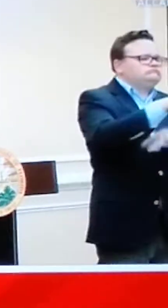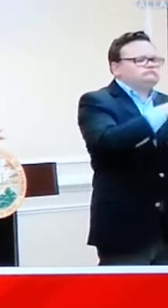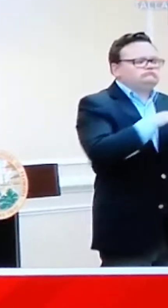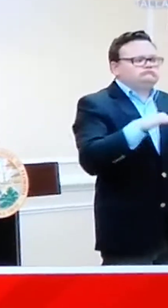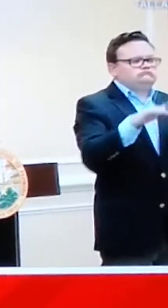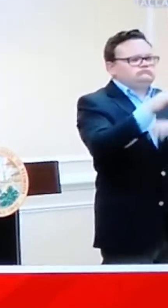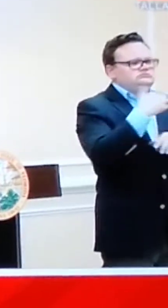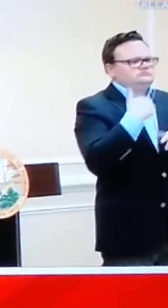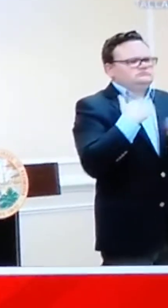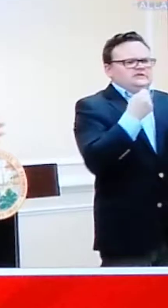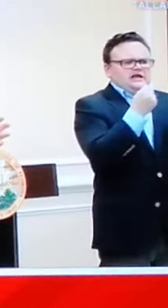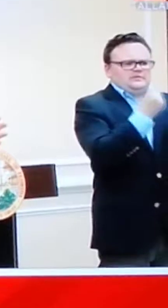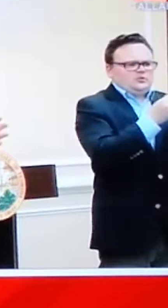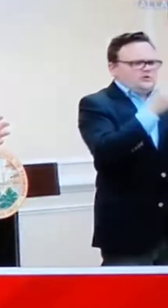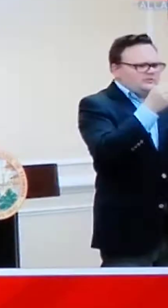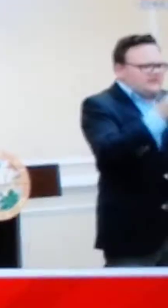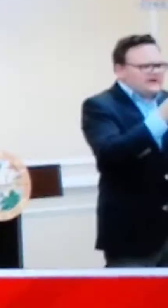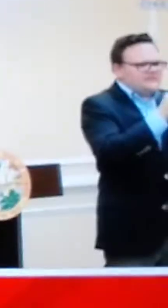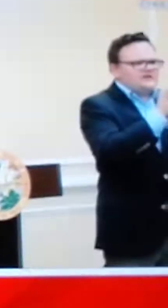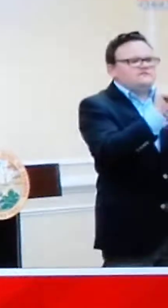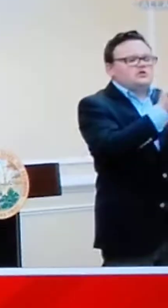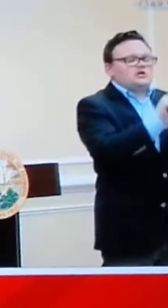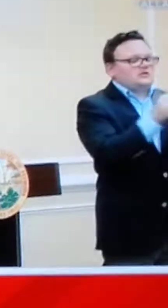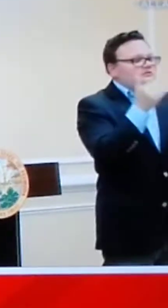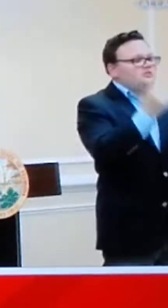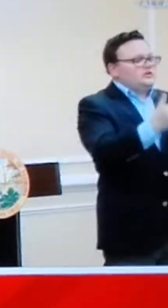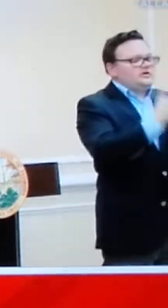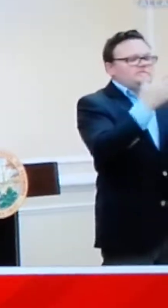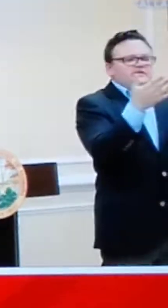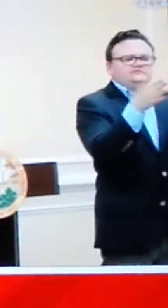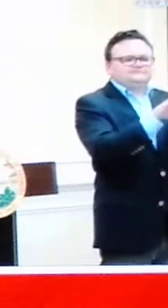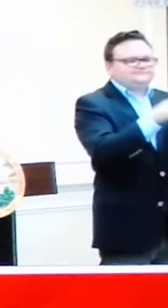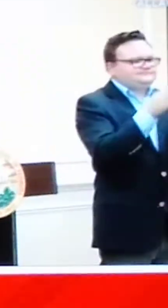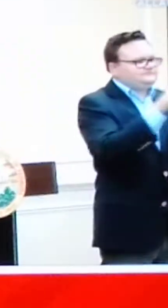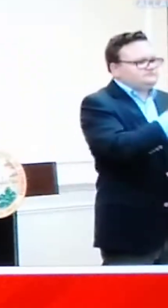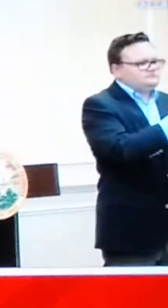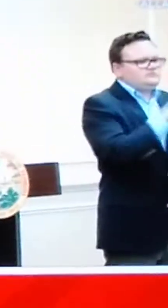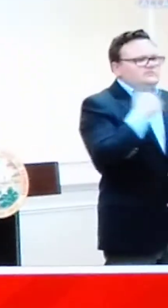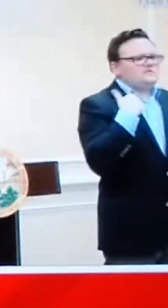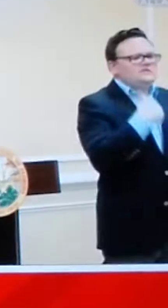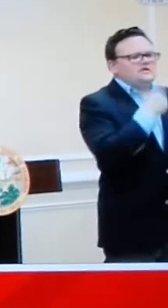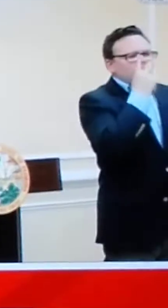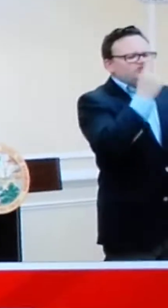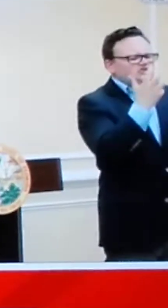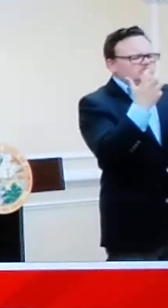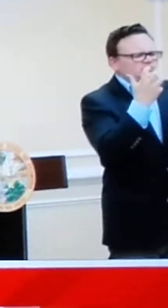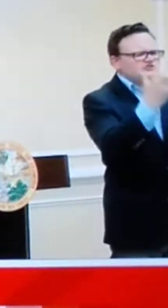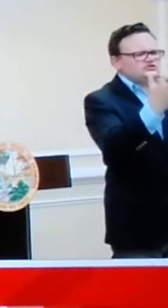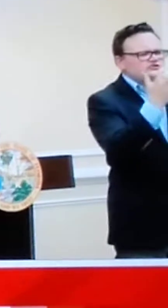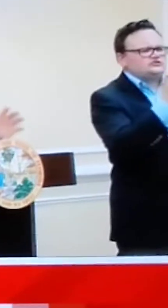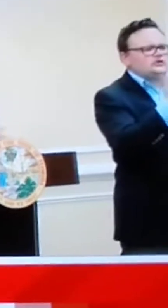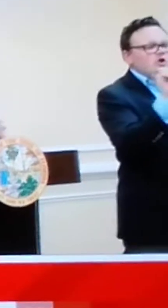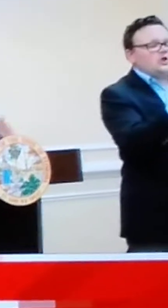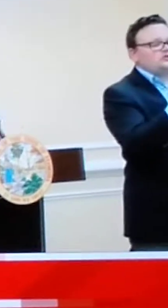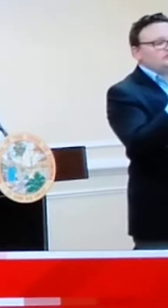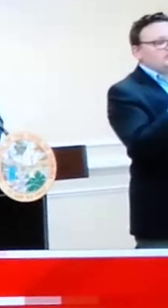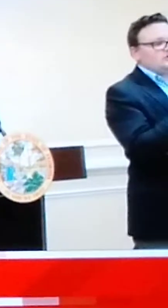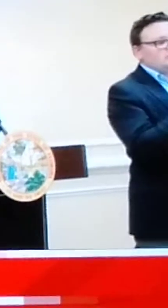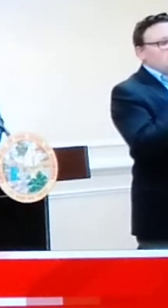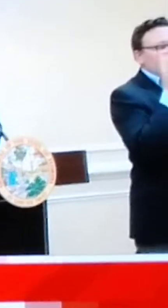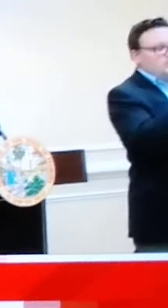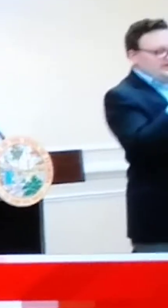their closures of some of their beaches because you were having big crowds congregate. We've seen some big crowds on the west coast of Florida, and I've had a chance